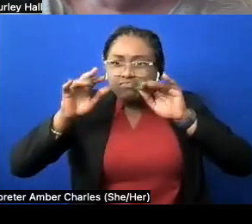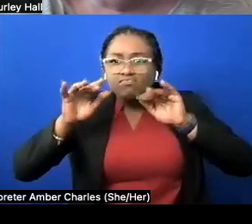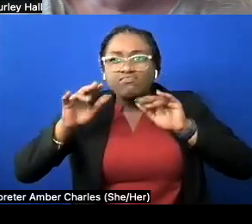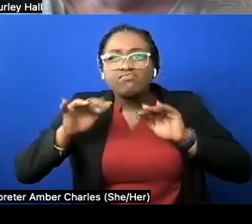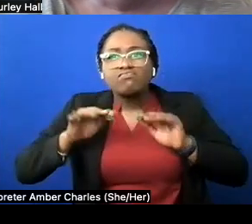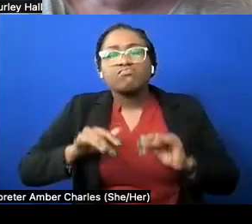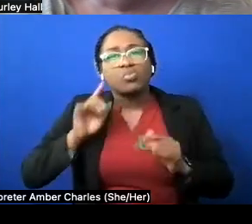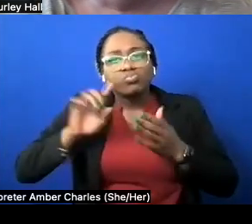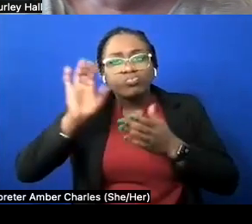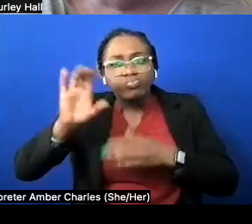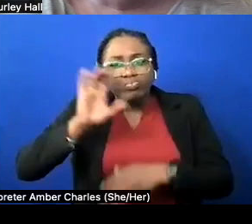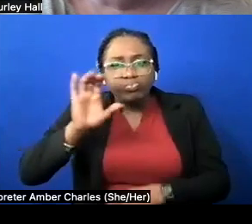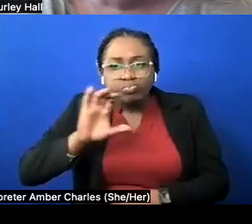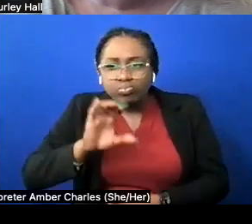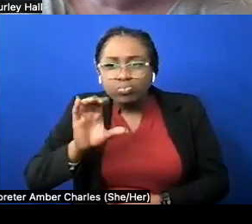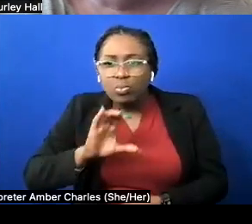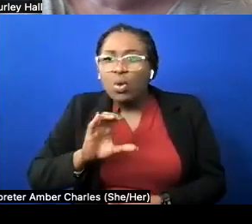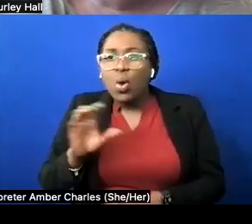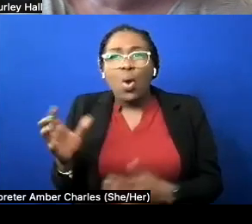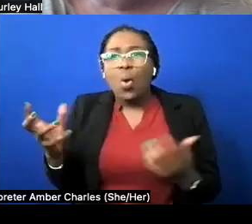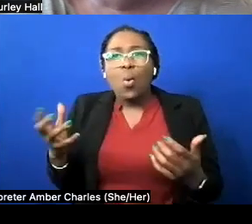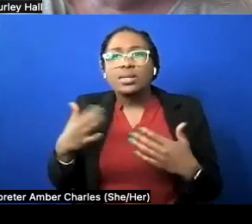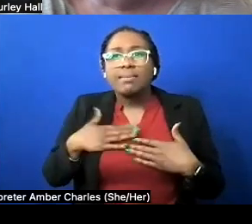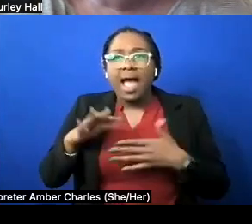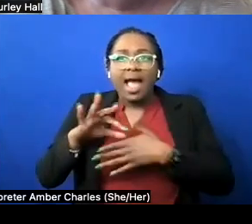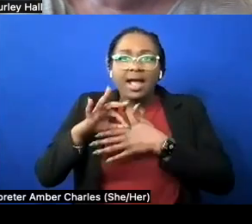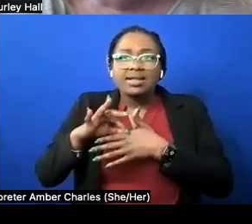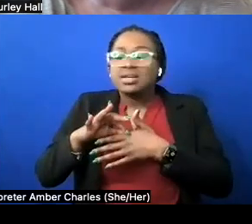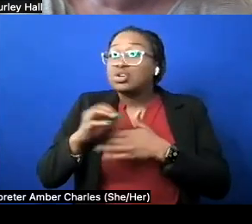trying to think through like, what was my context?